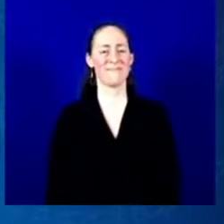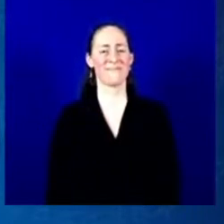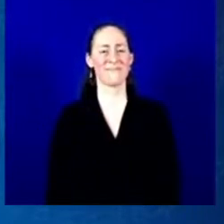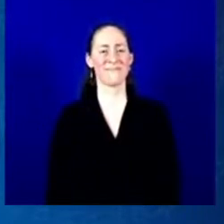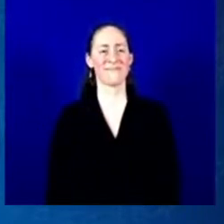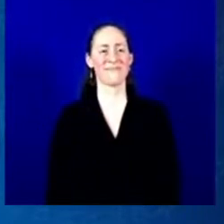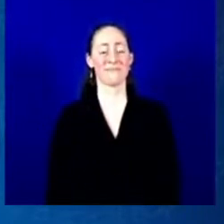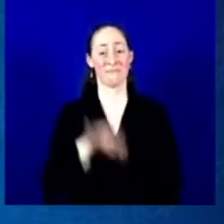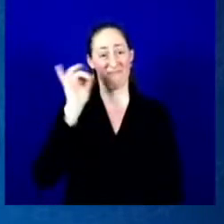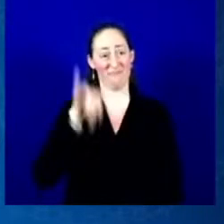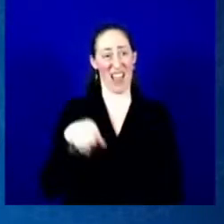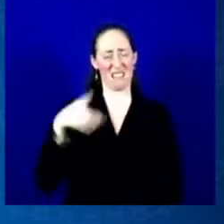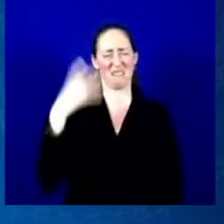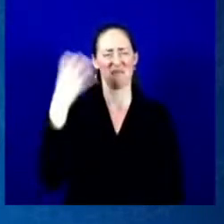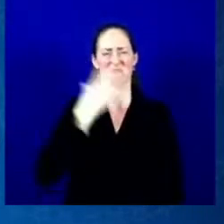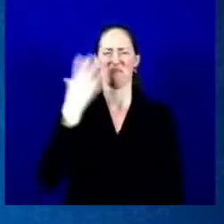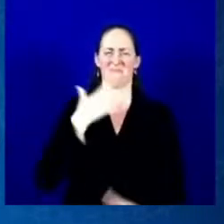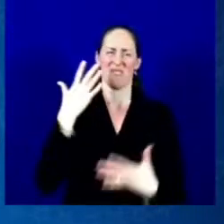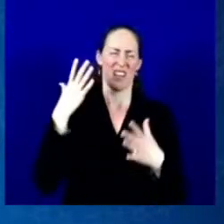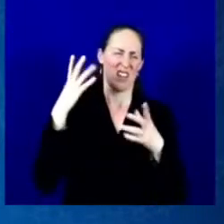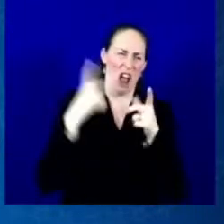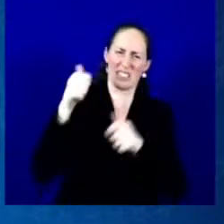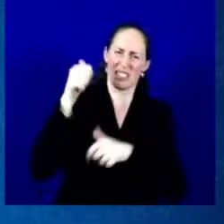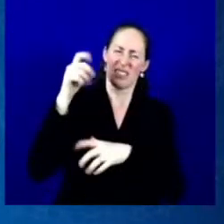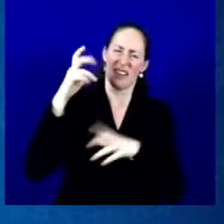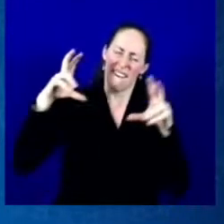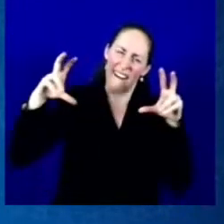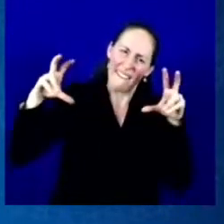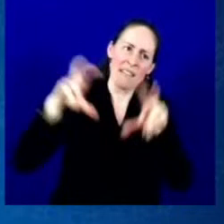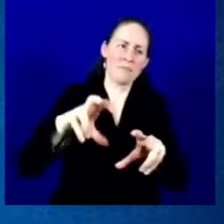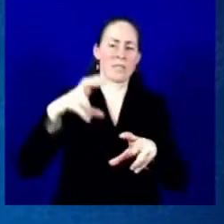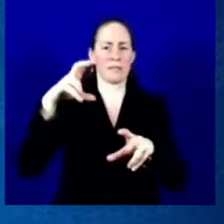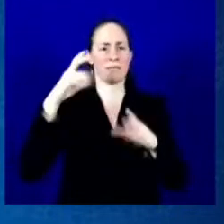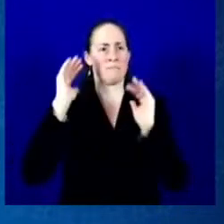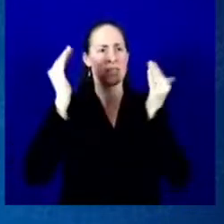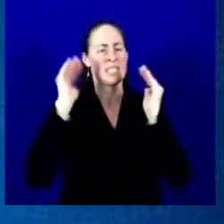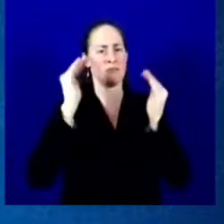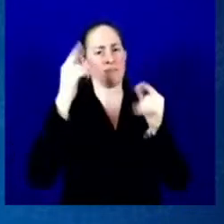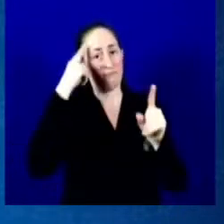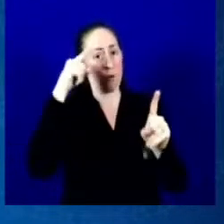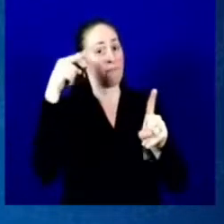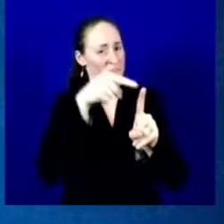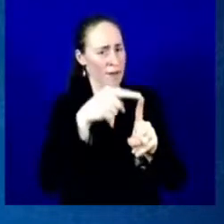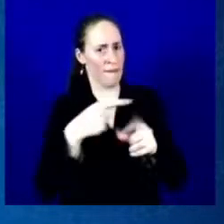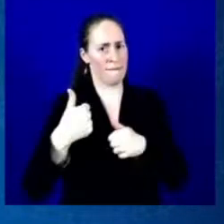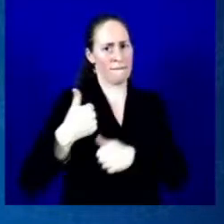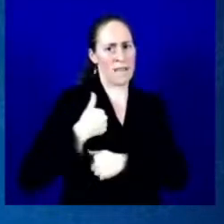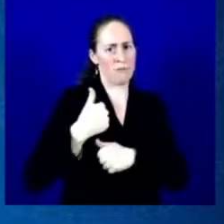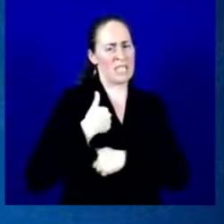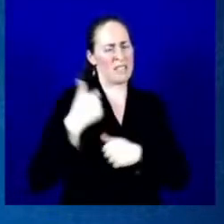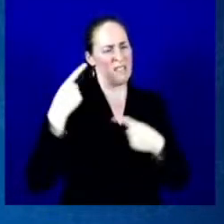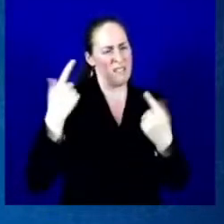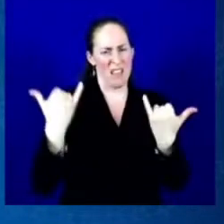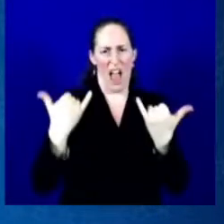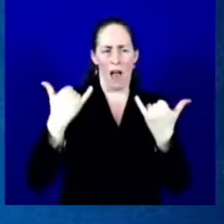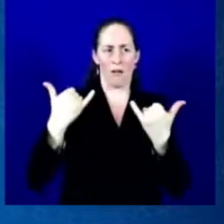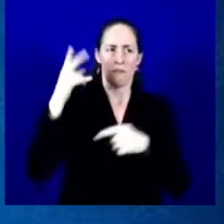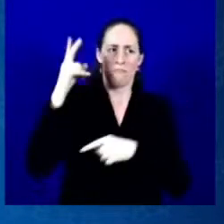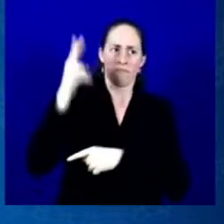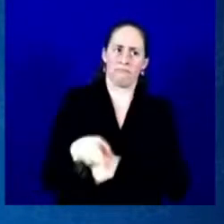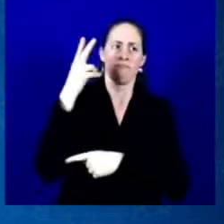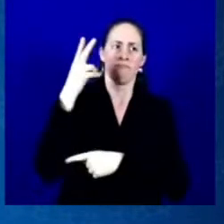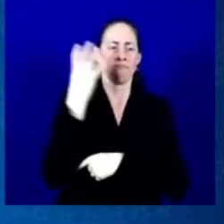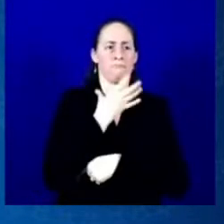for veterans. Critical investments to address the opioid crisis. And maybe most